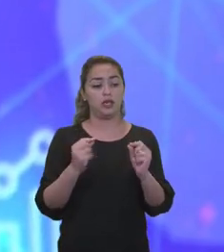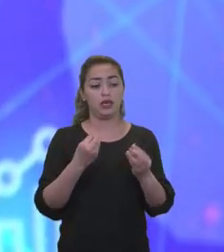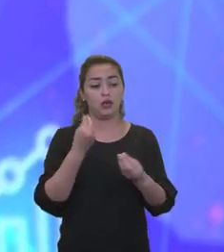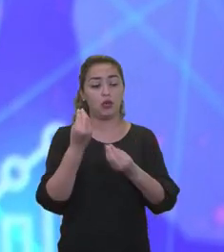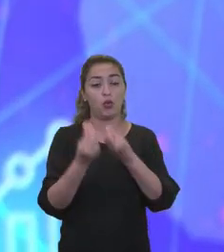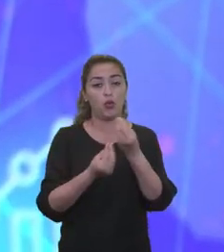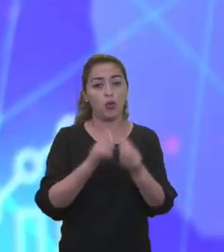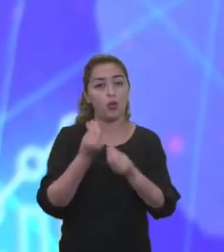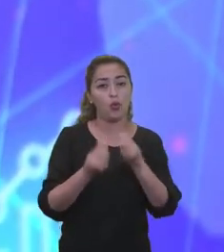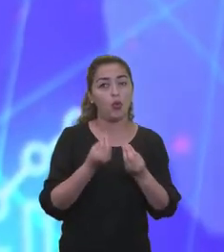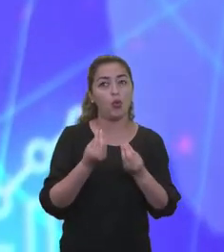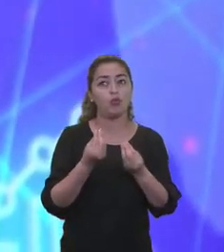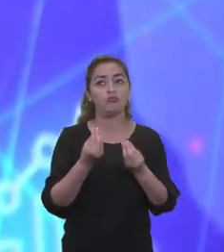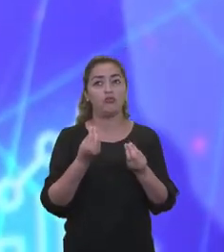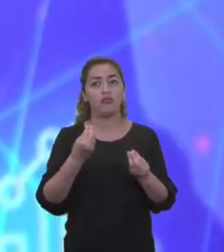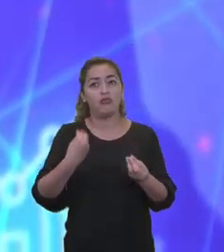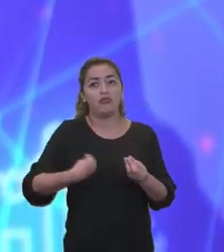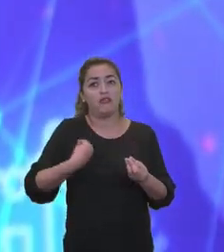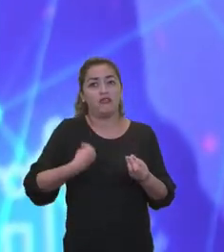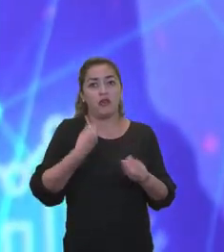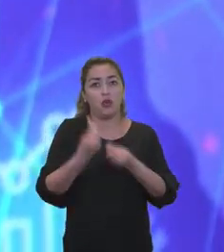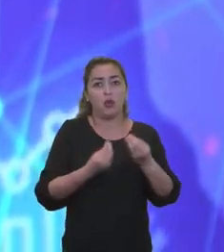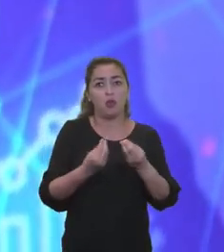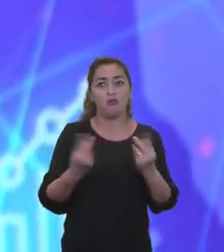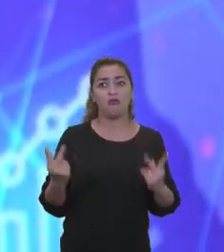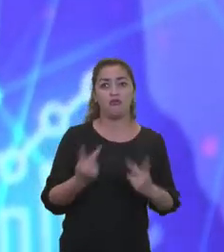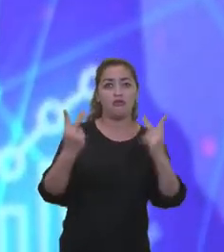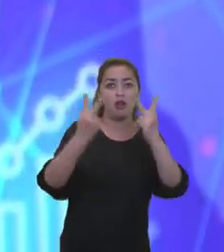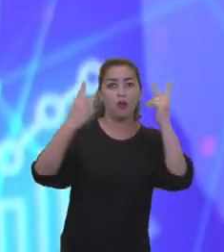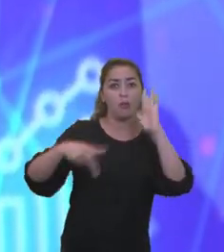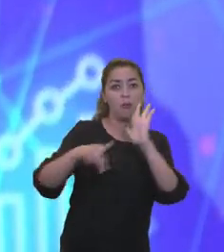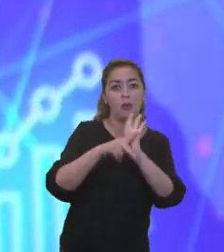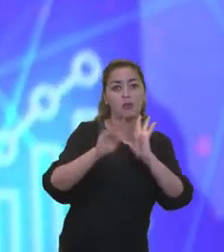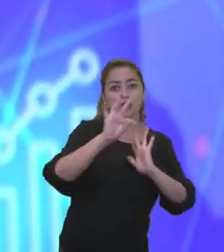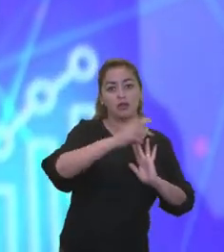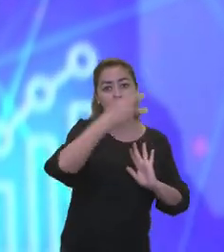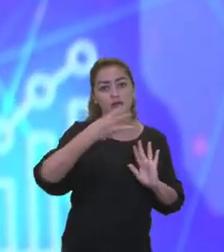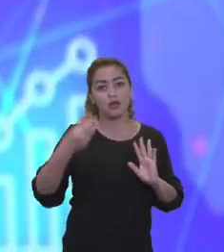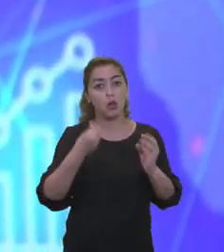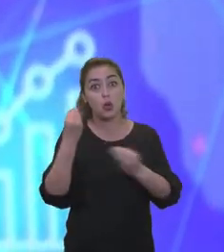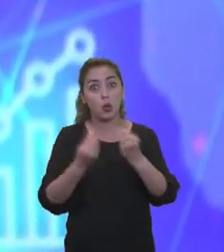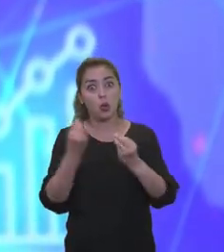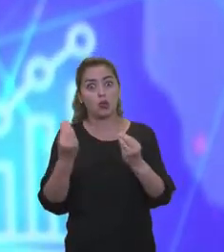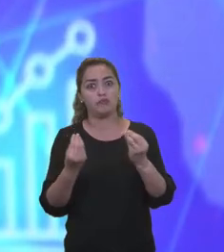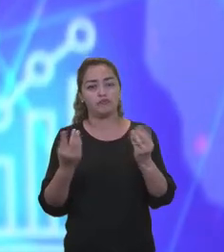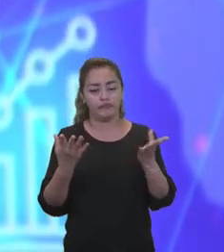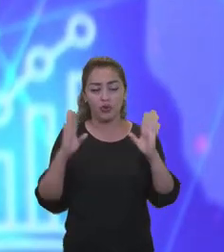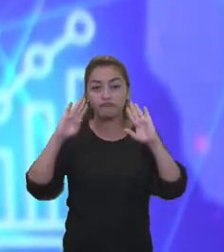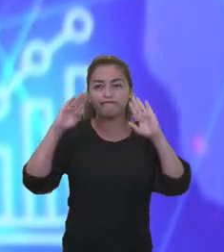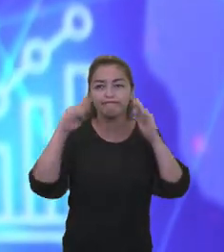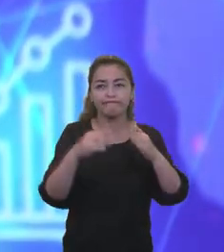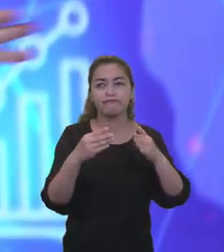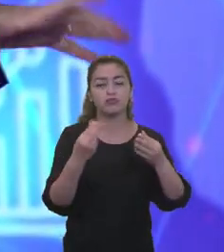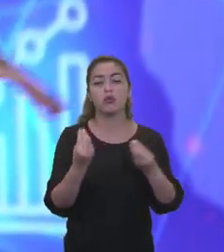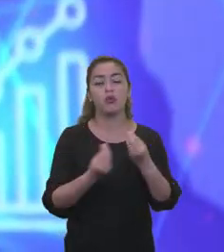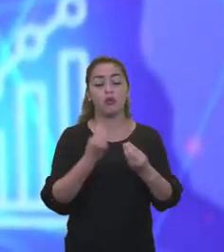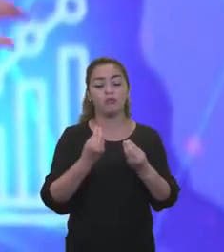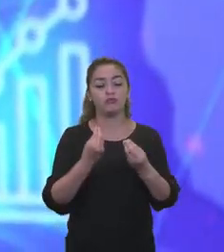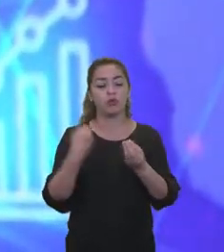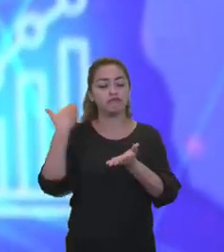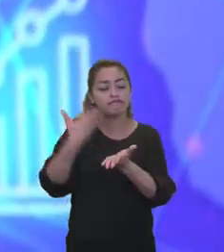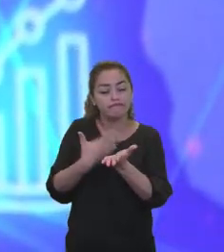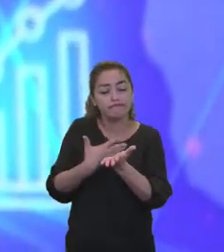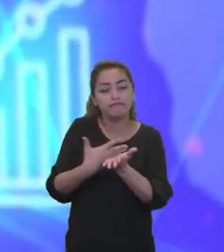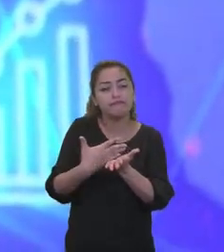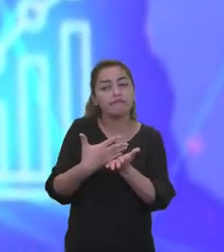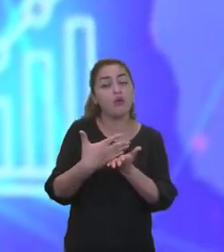was, let's try and recrystallize the values of this company and the intention of the company. This was